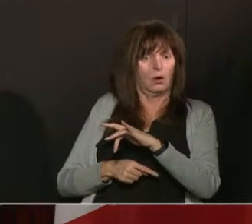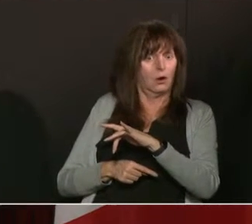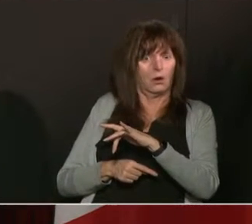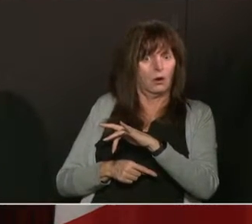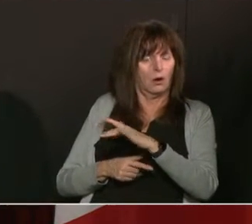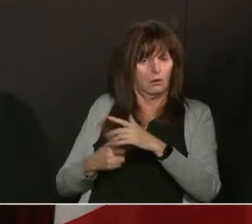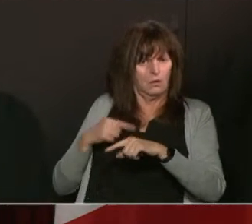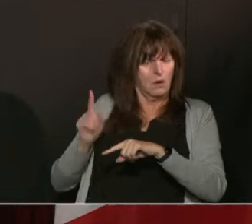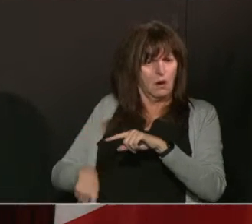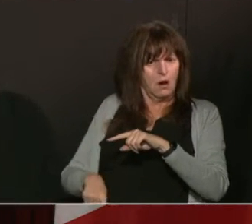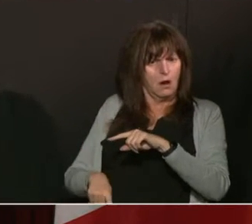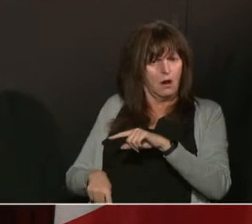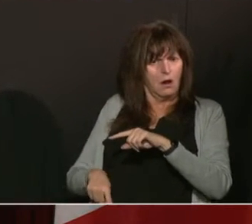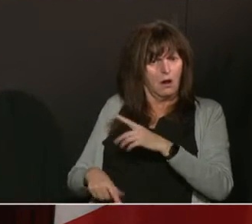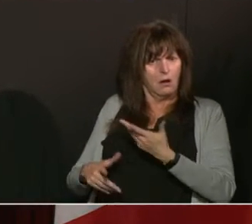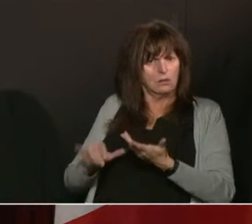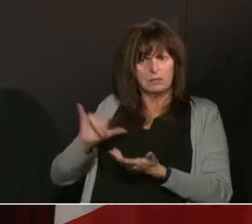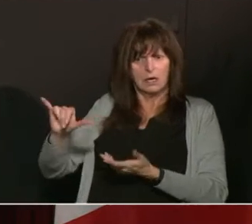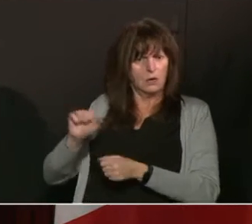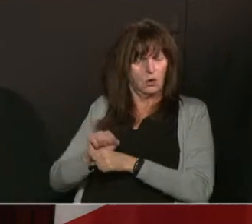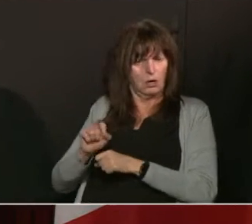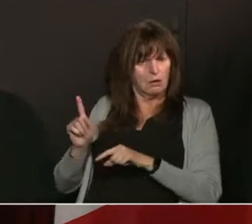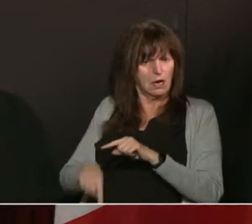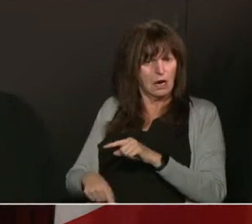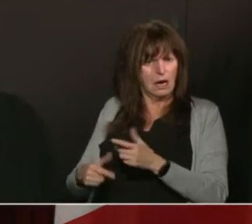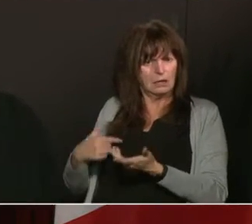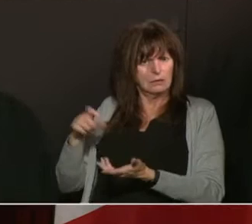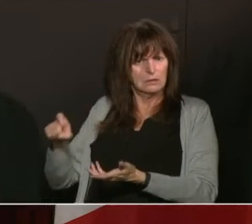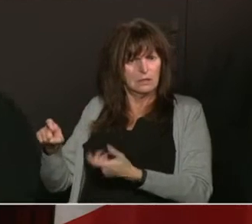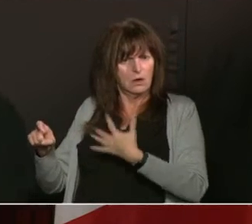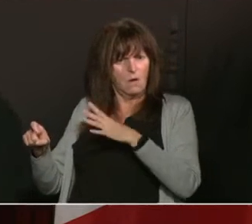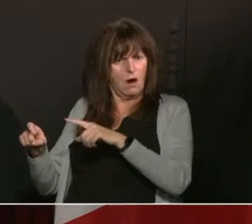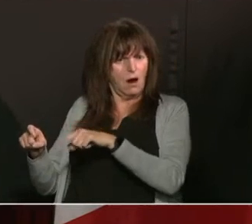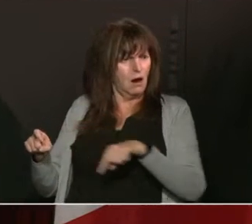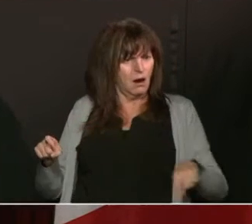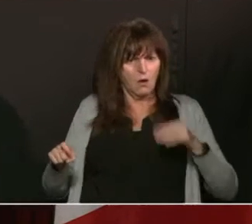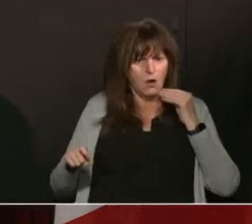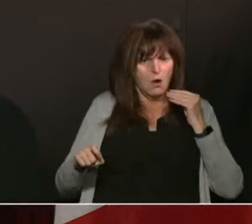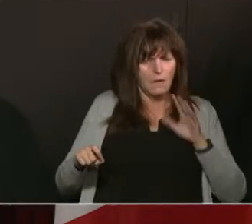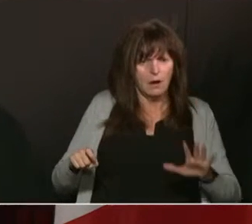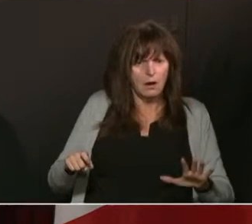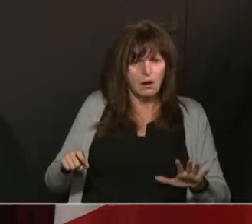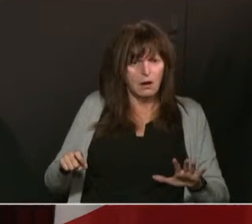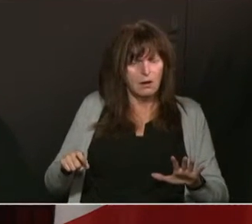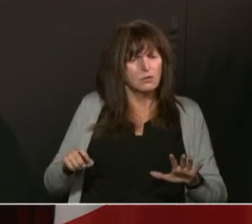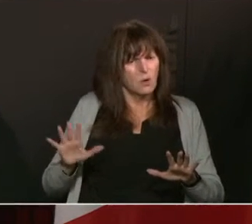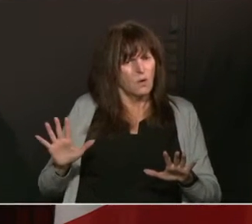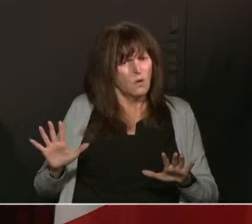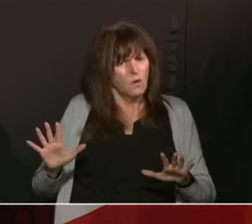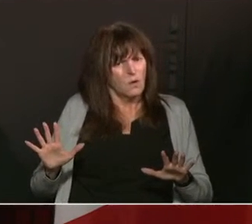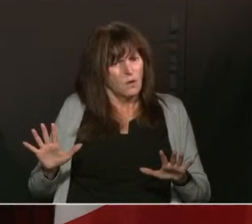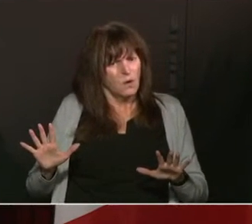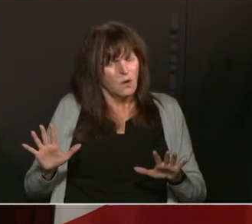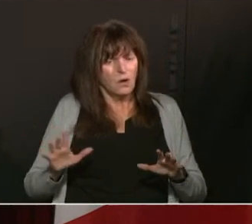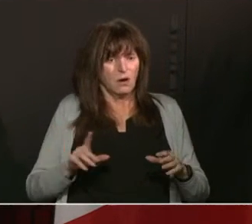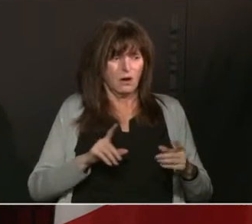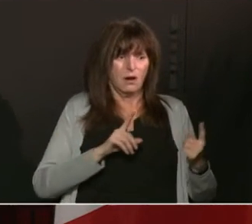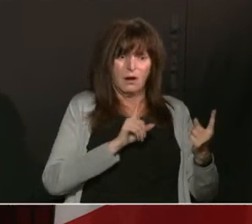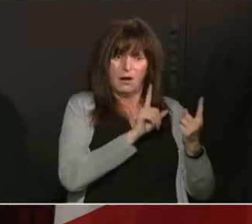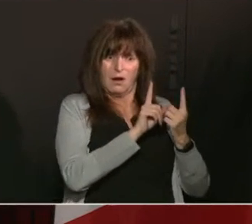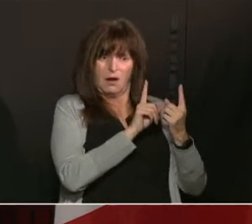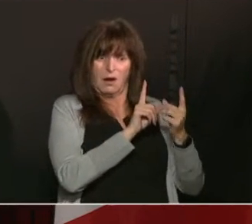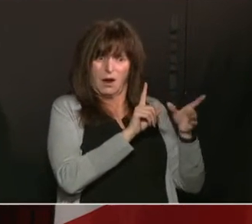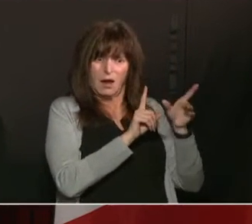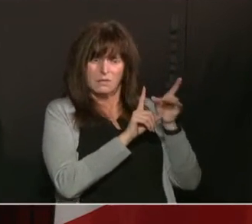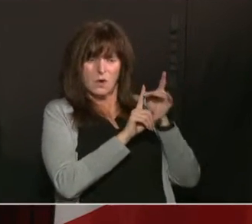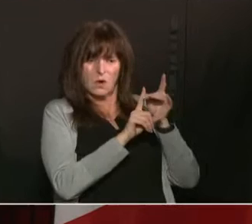14 days, but we would offer to give them rapid, if they're asymptomatic, rapid antigen testing every day for 10